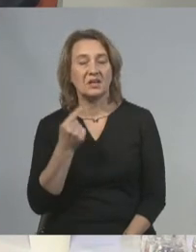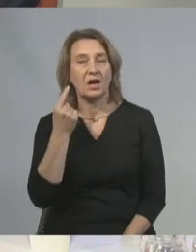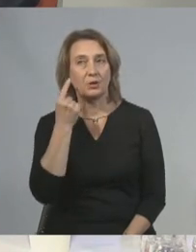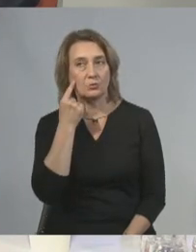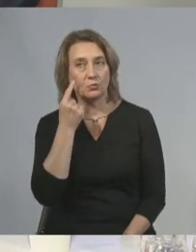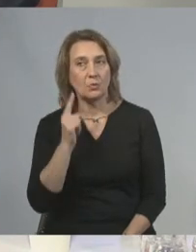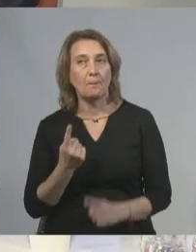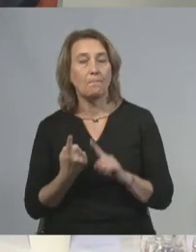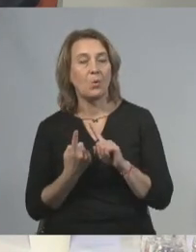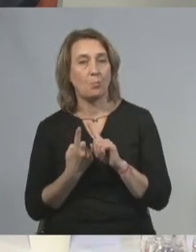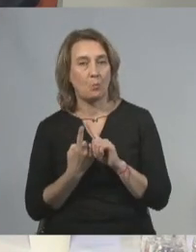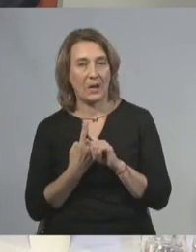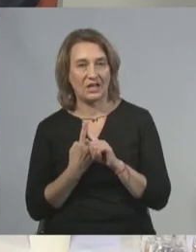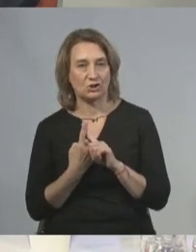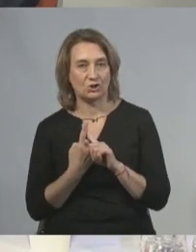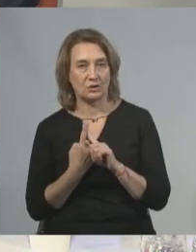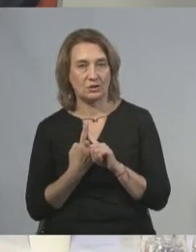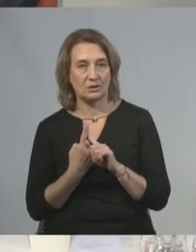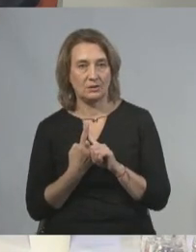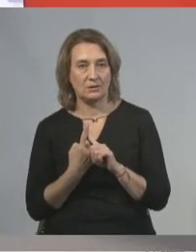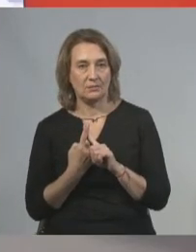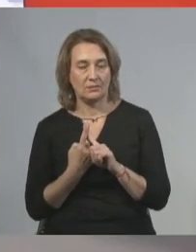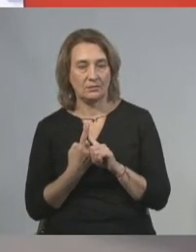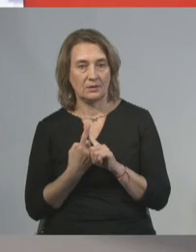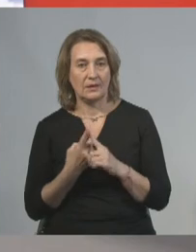well i think that first